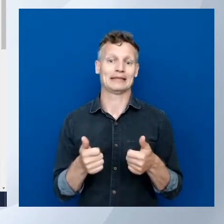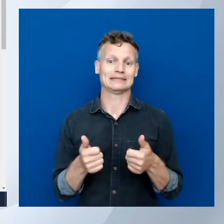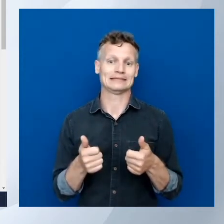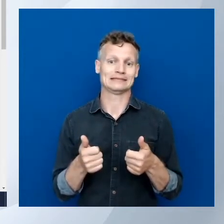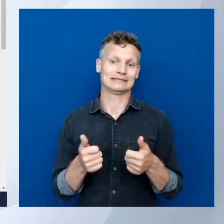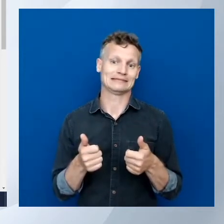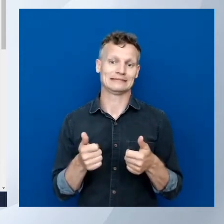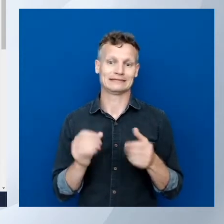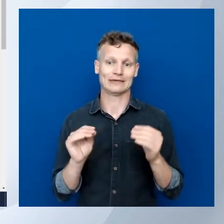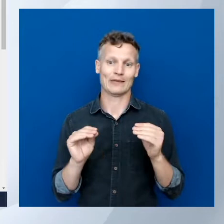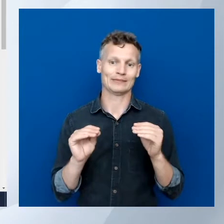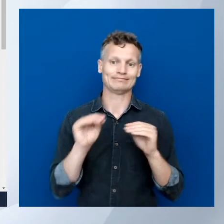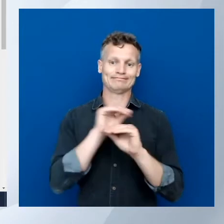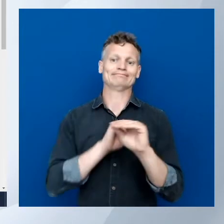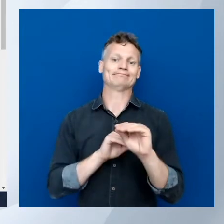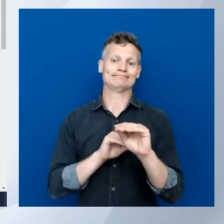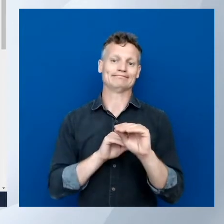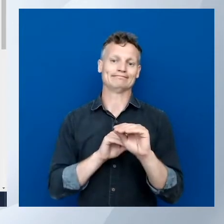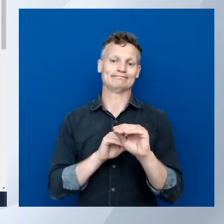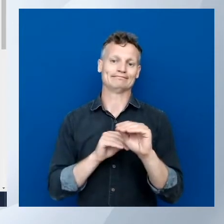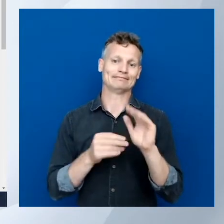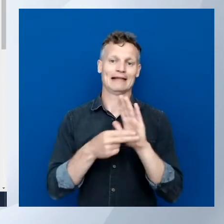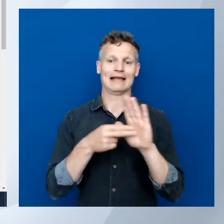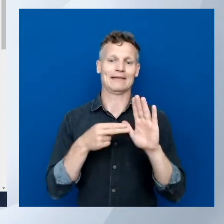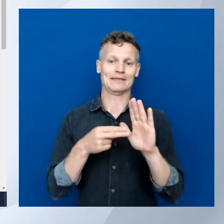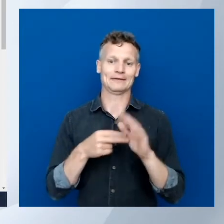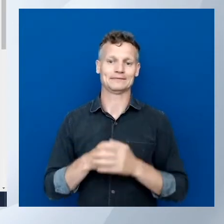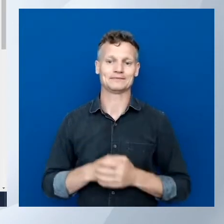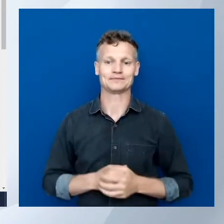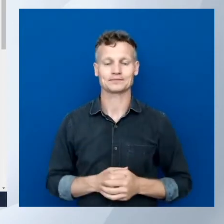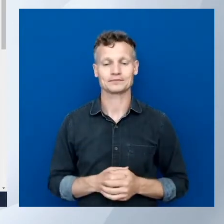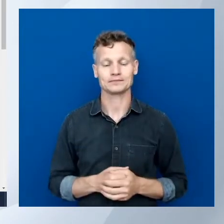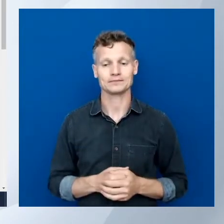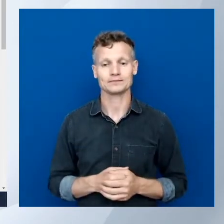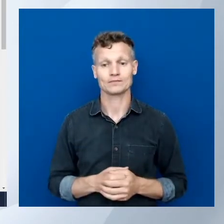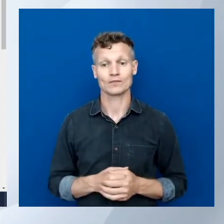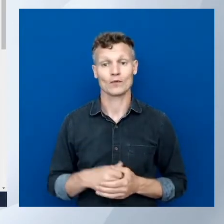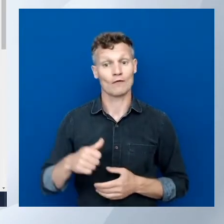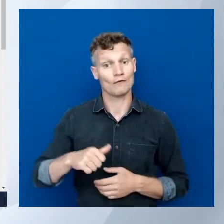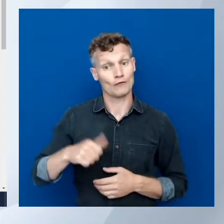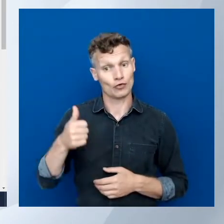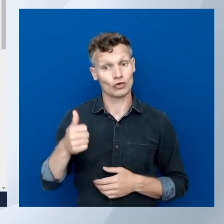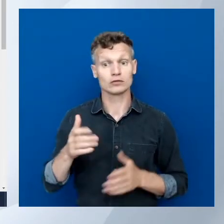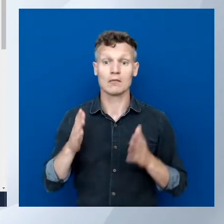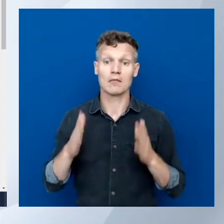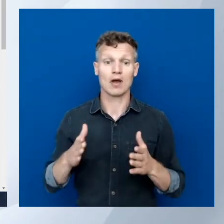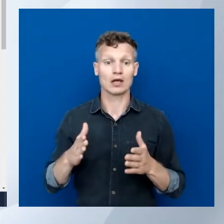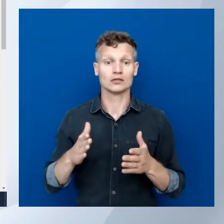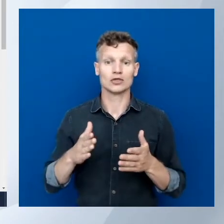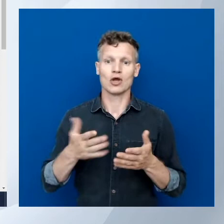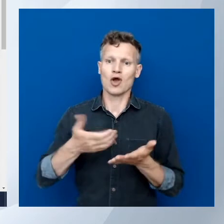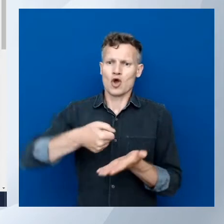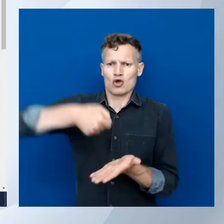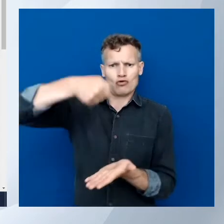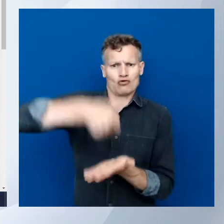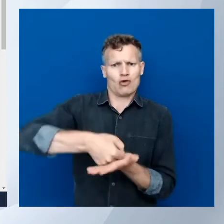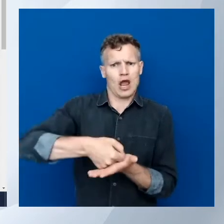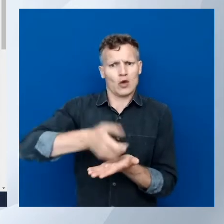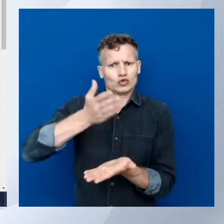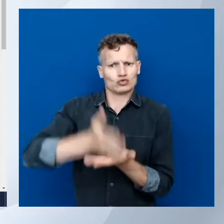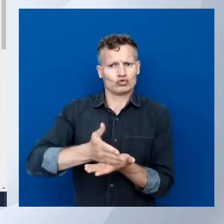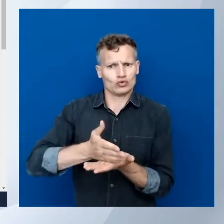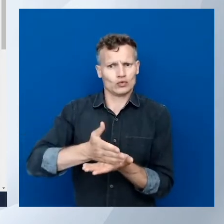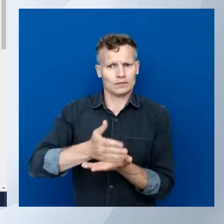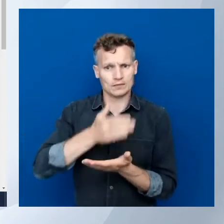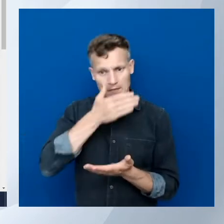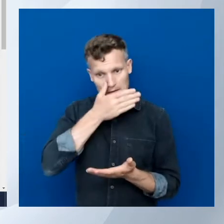So the first thing then what it then needs is a ground truth. So what it will do is it will use